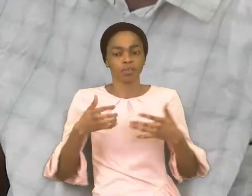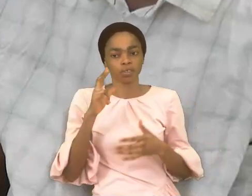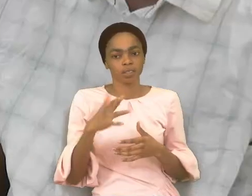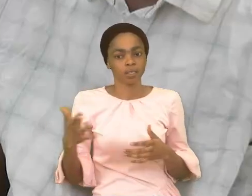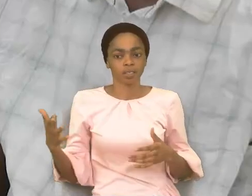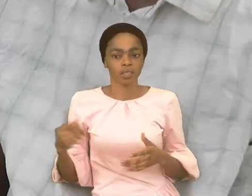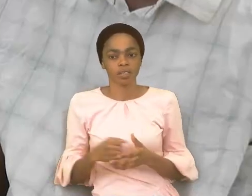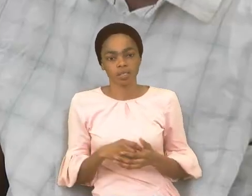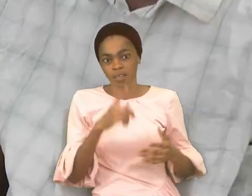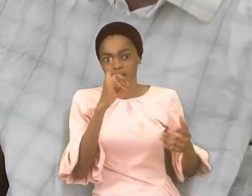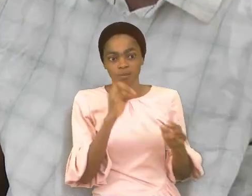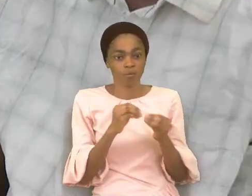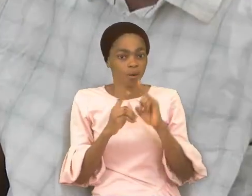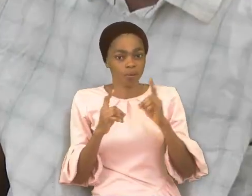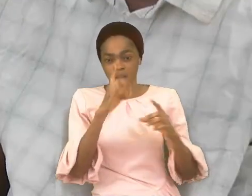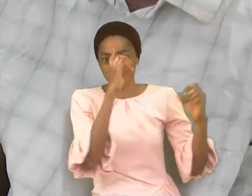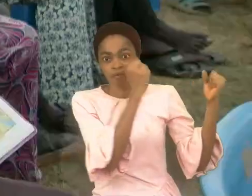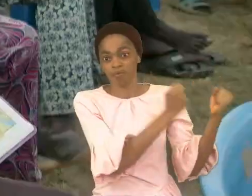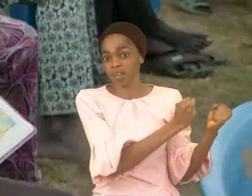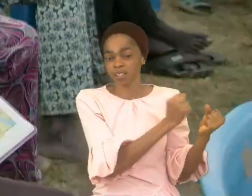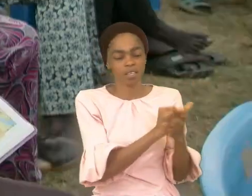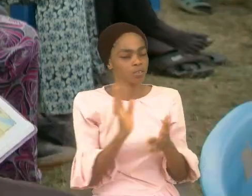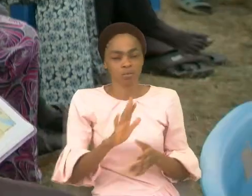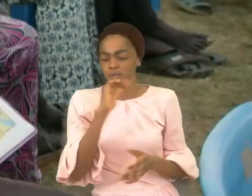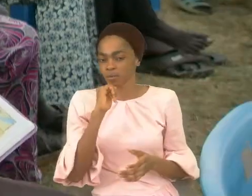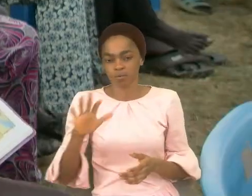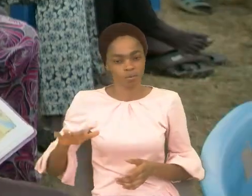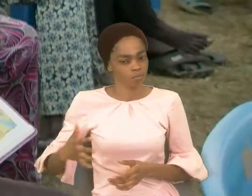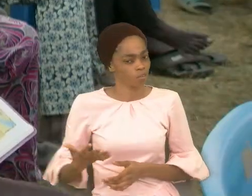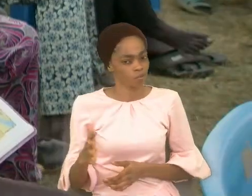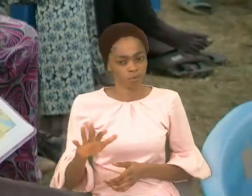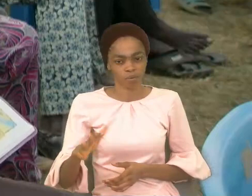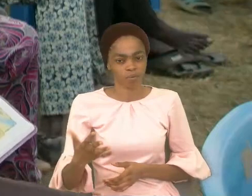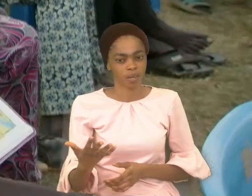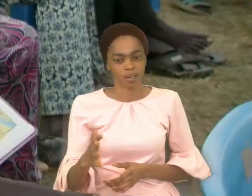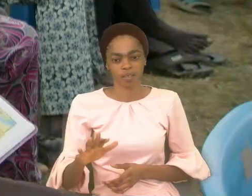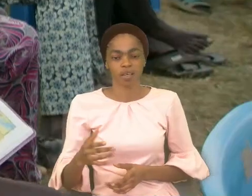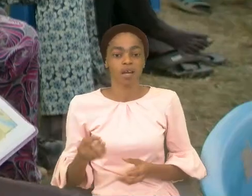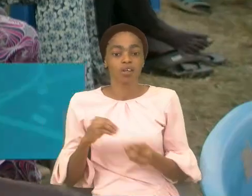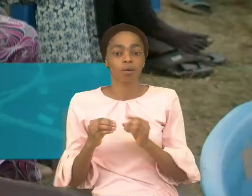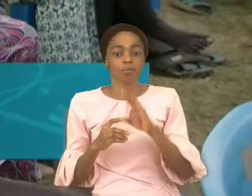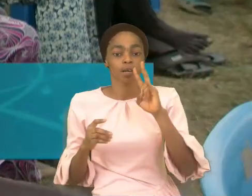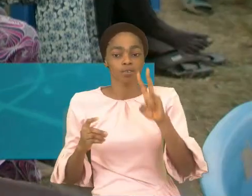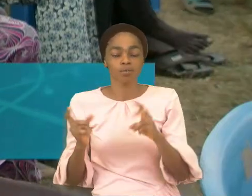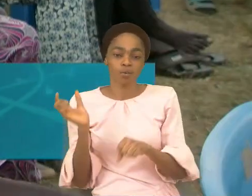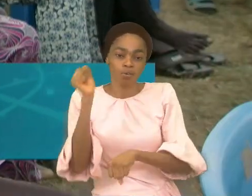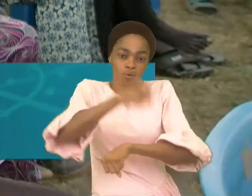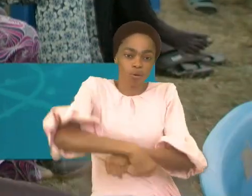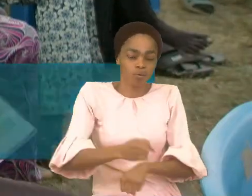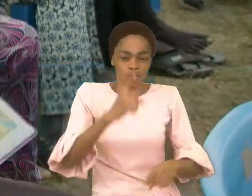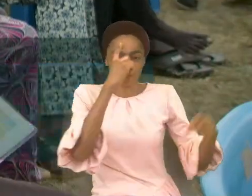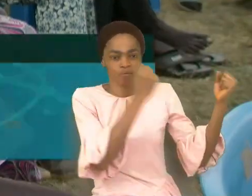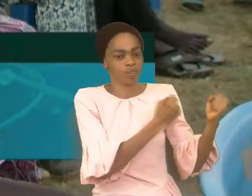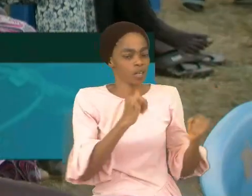conqueror's faith that would not be cowardly. And number three, the compelling faith